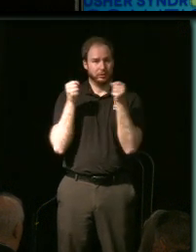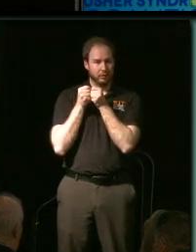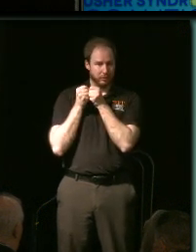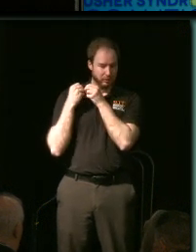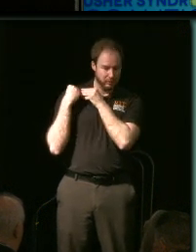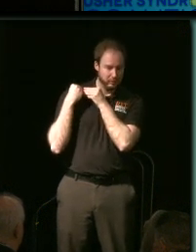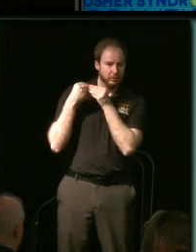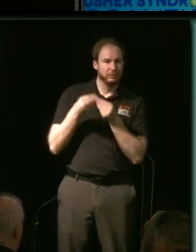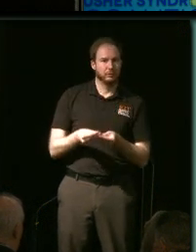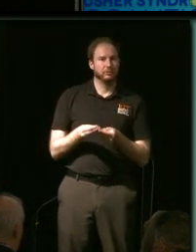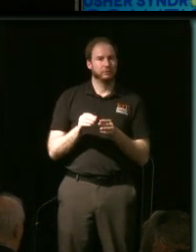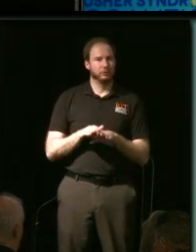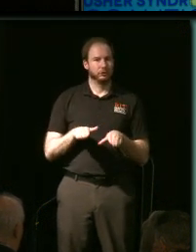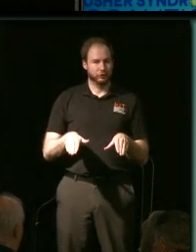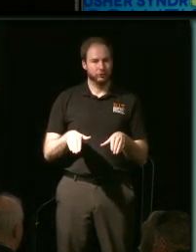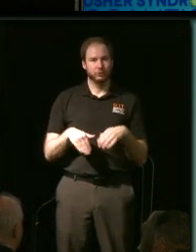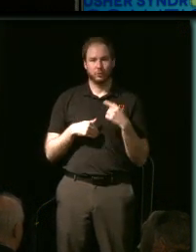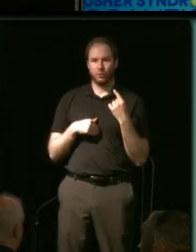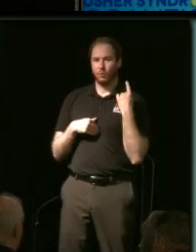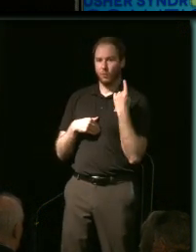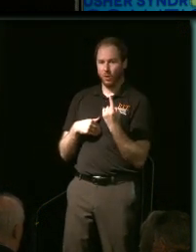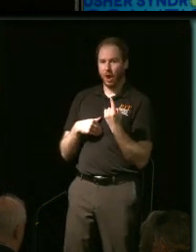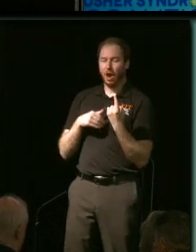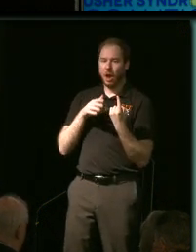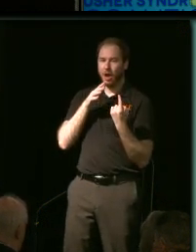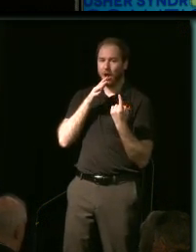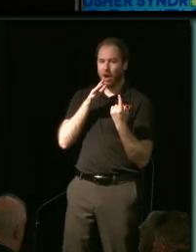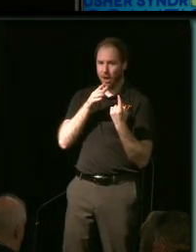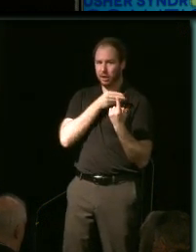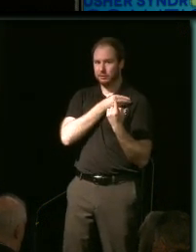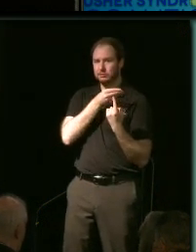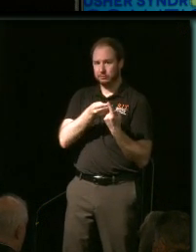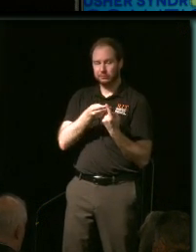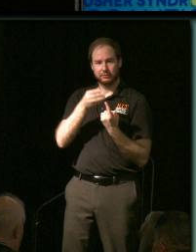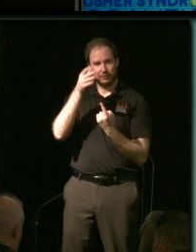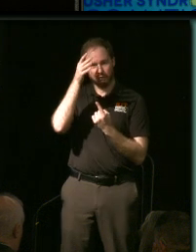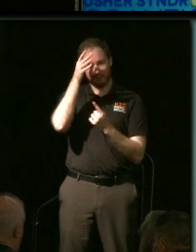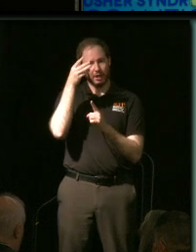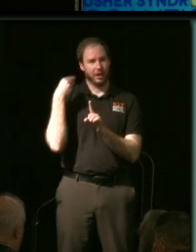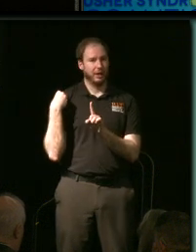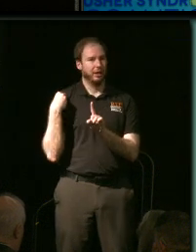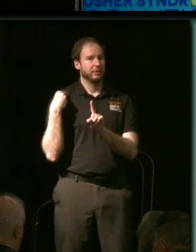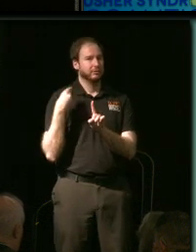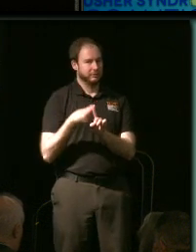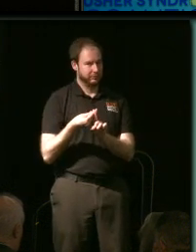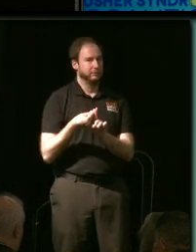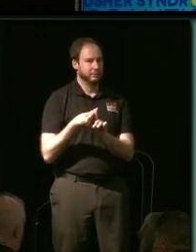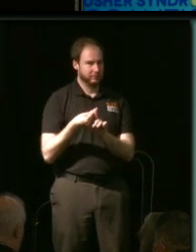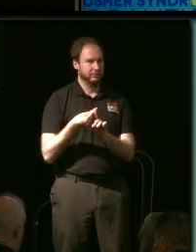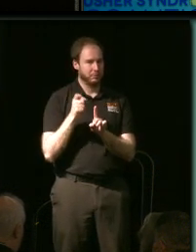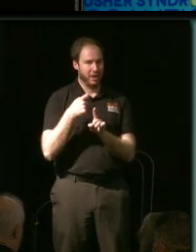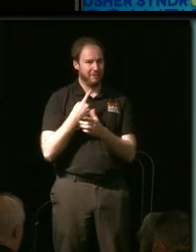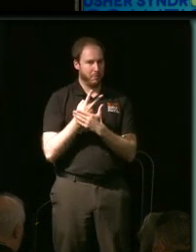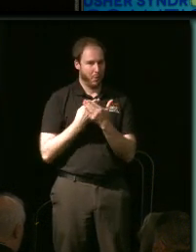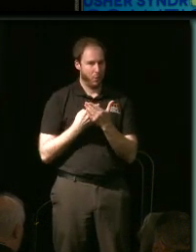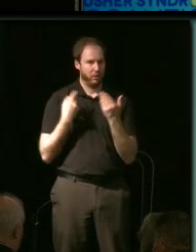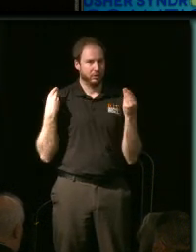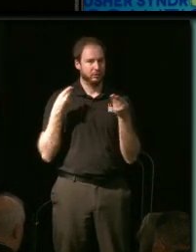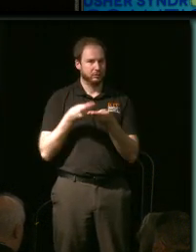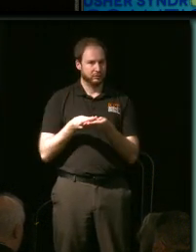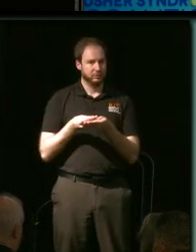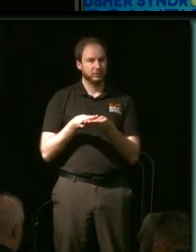Usher syndrome. One mutation that you get from your mom and one that you get from your dad.